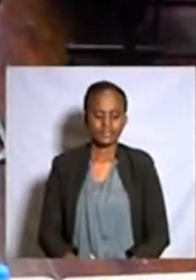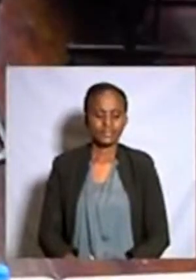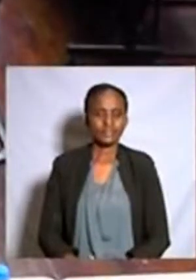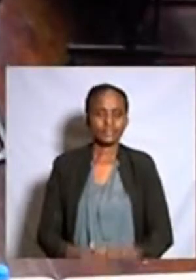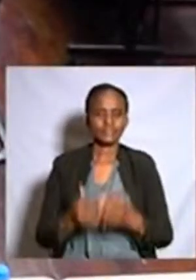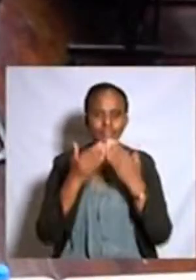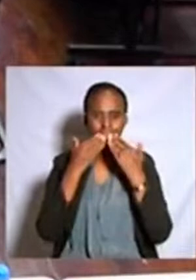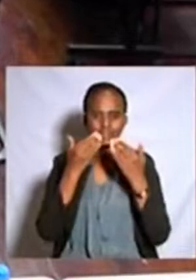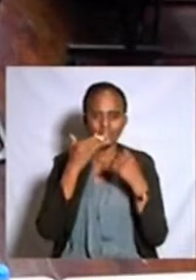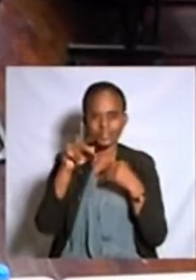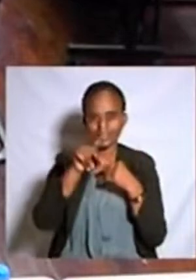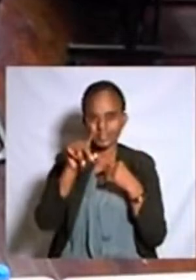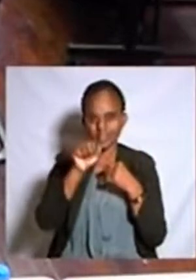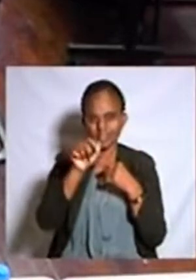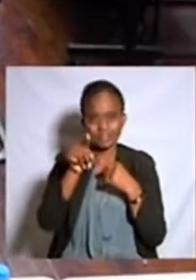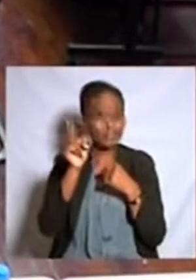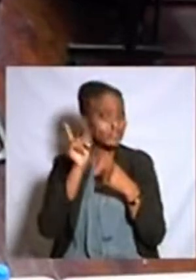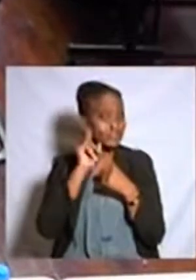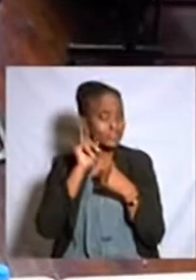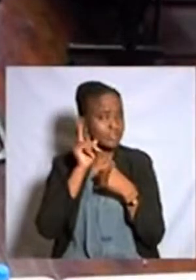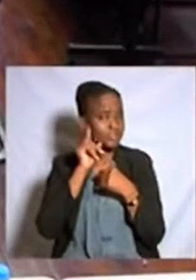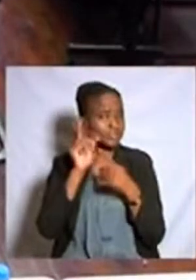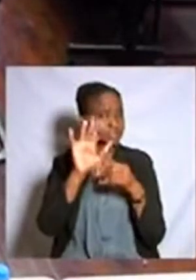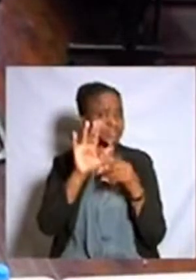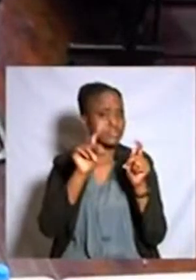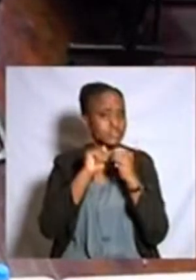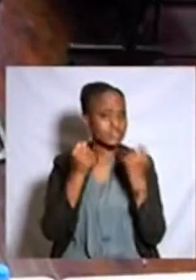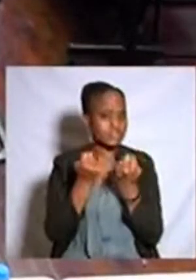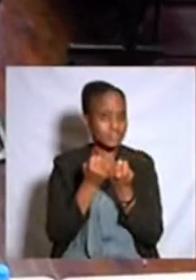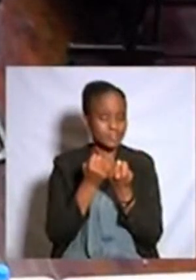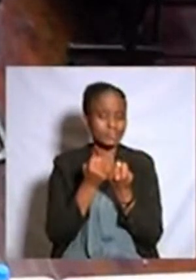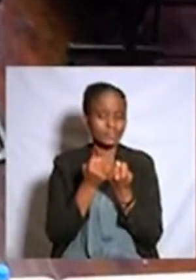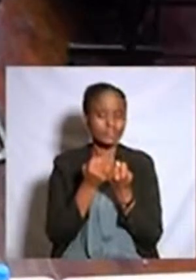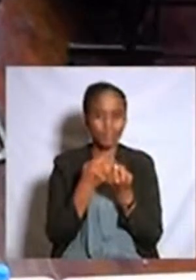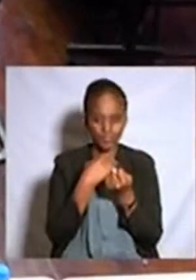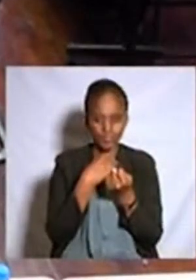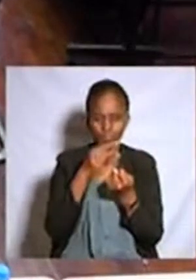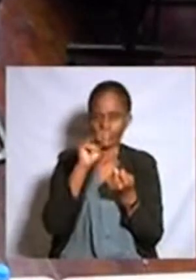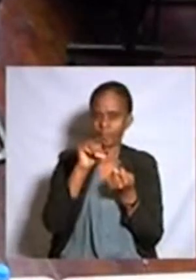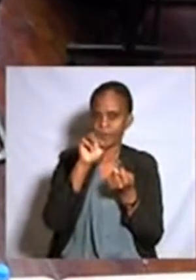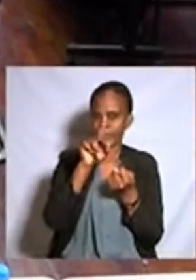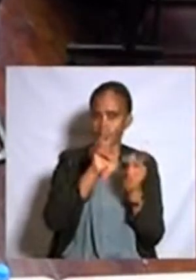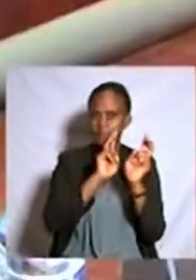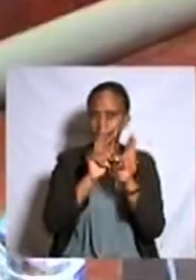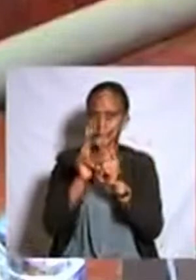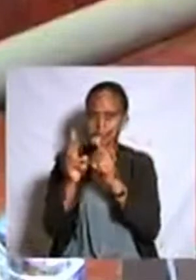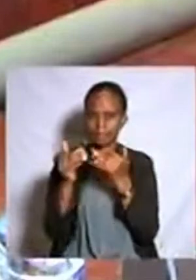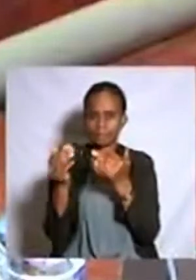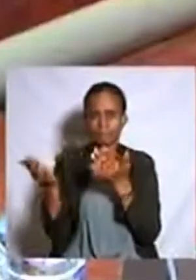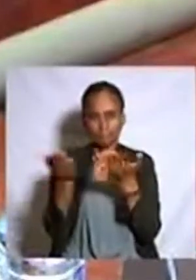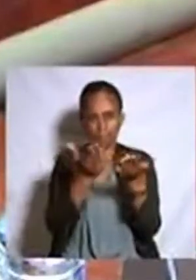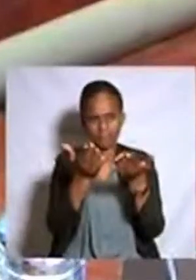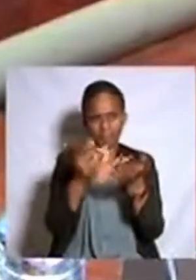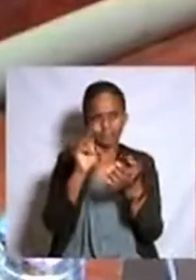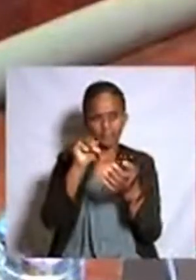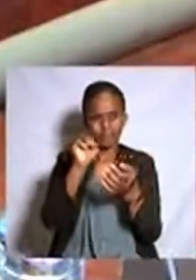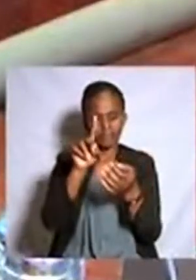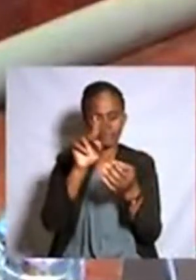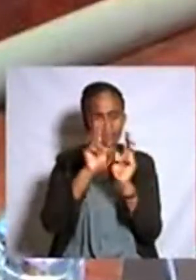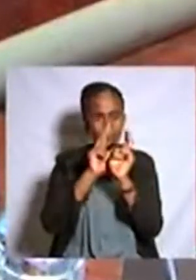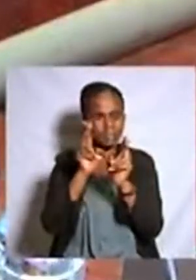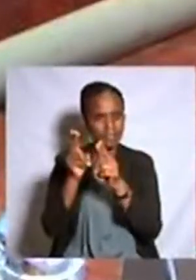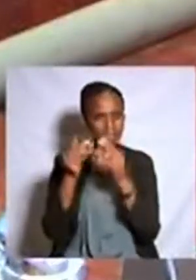Thank you, PS, you may, and your team. Let me call upon the MD to... Please, MD, respond